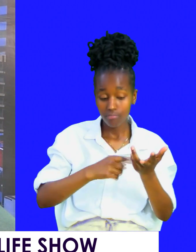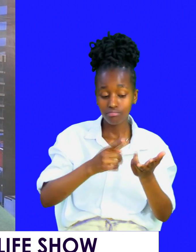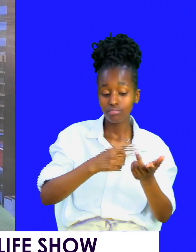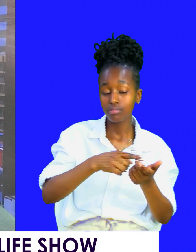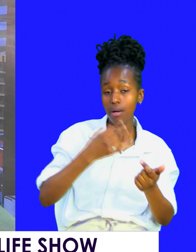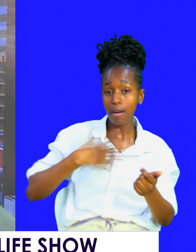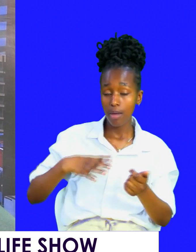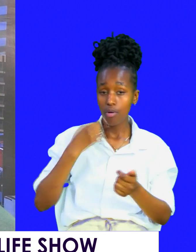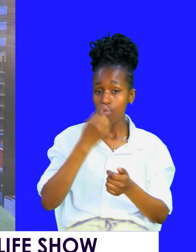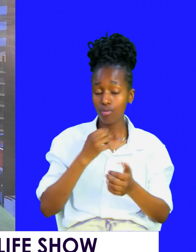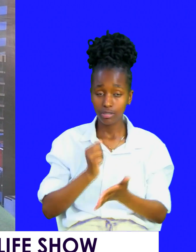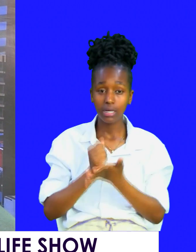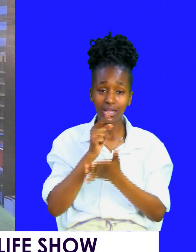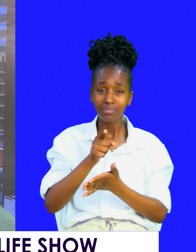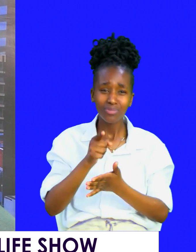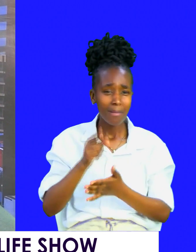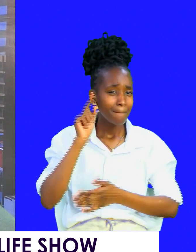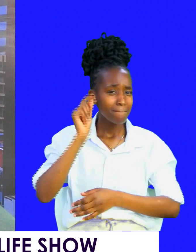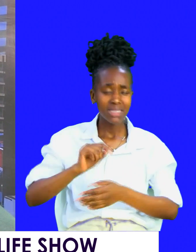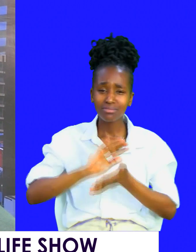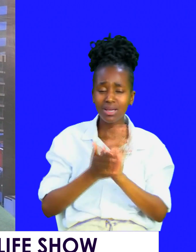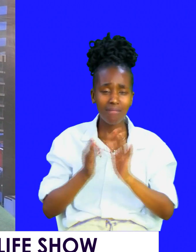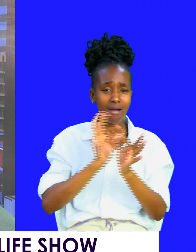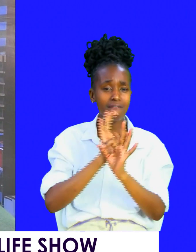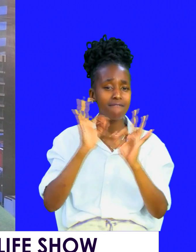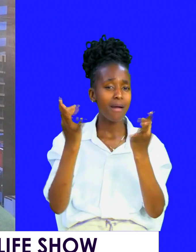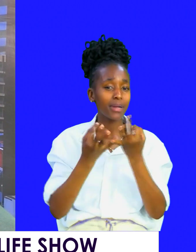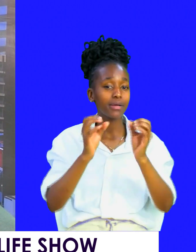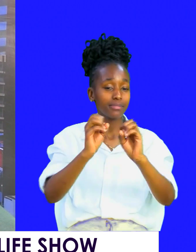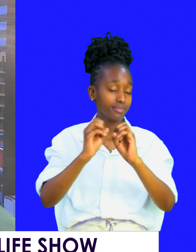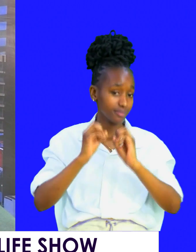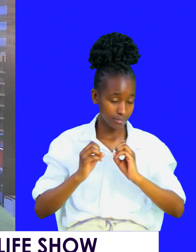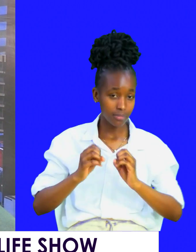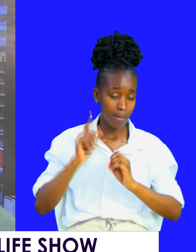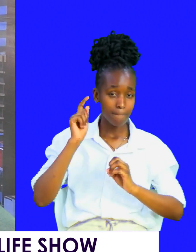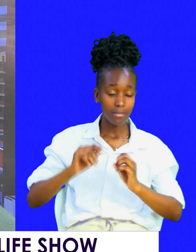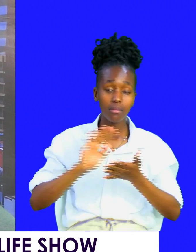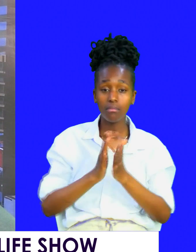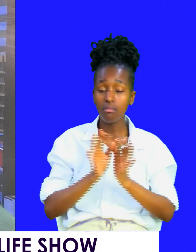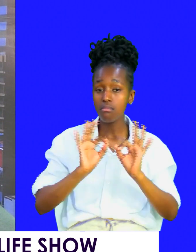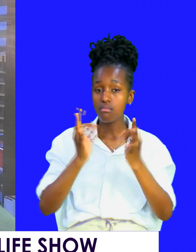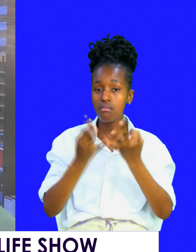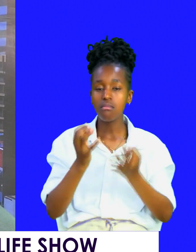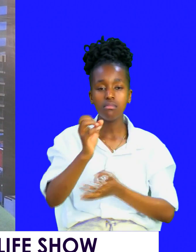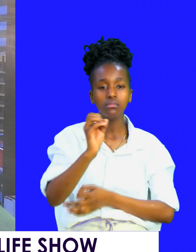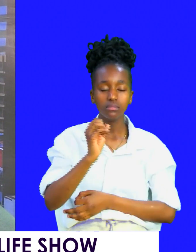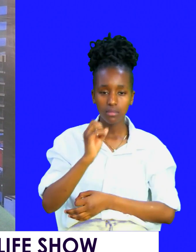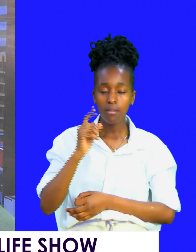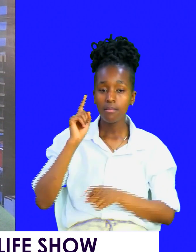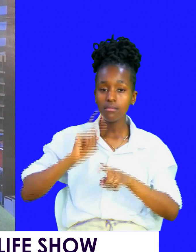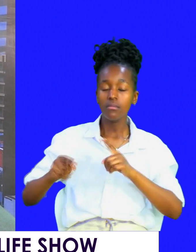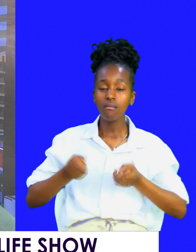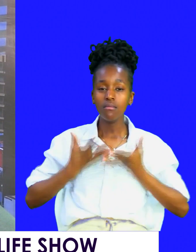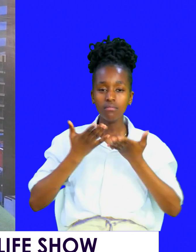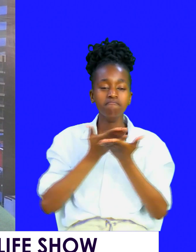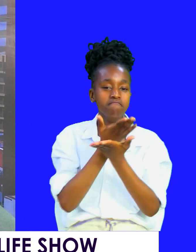they may not even be family. Let me not spoil things here. They may not even be family, but I'm addressing you